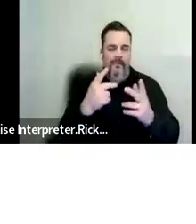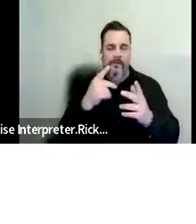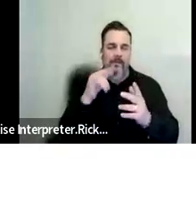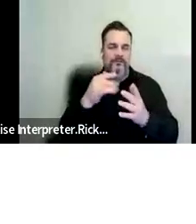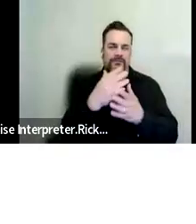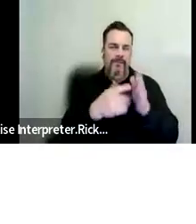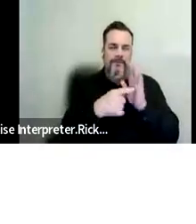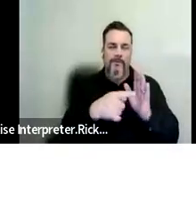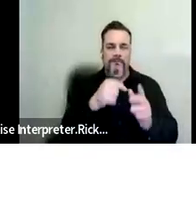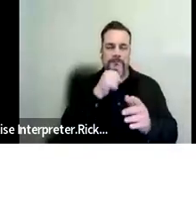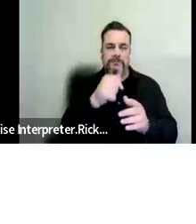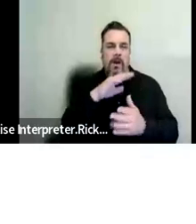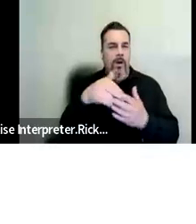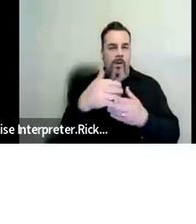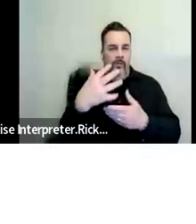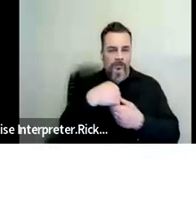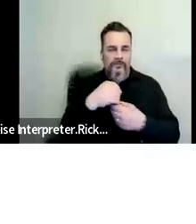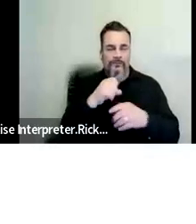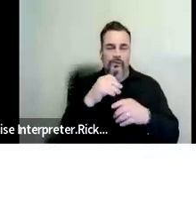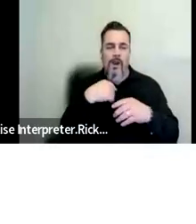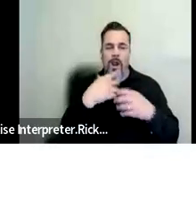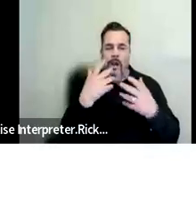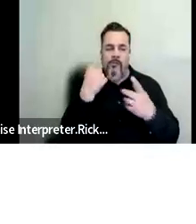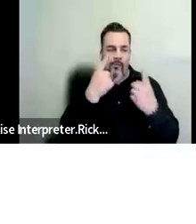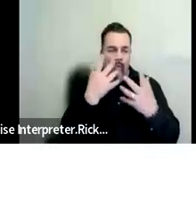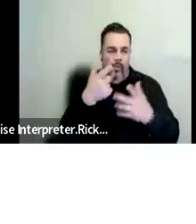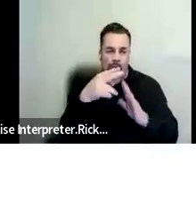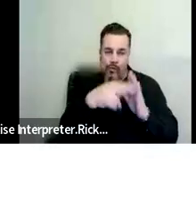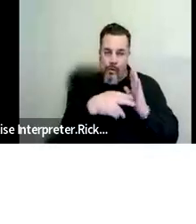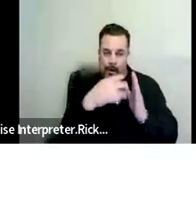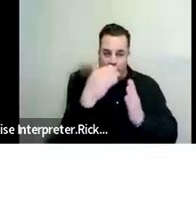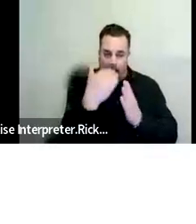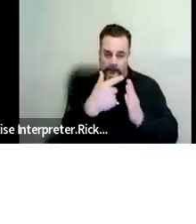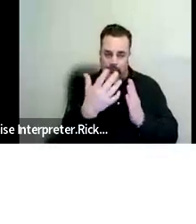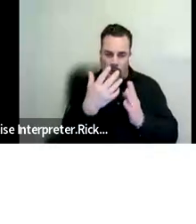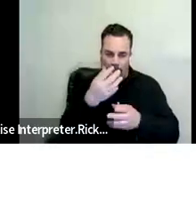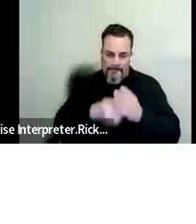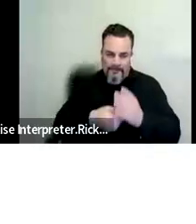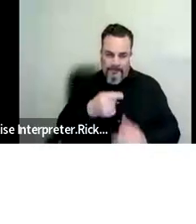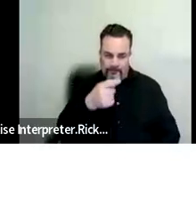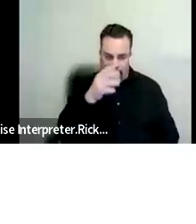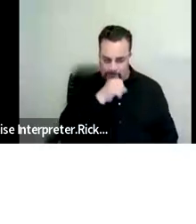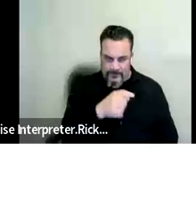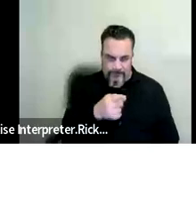not, this is not all inclusive. So I'm wondering looking at this list, what might be missing?